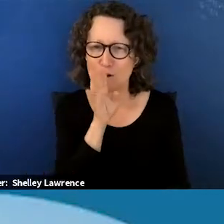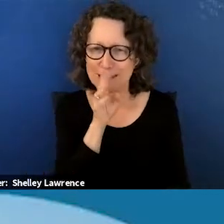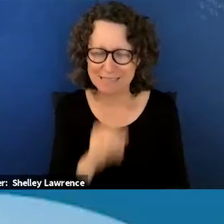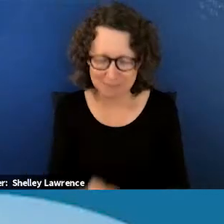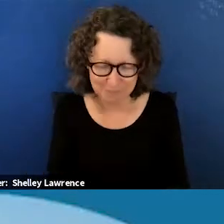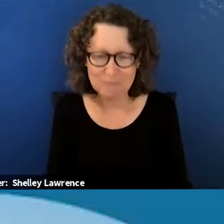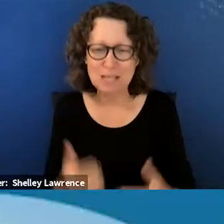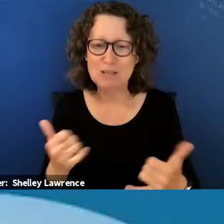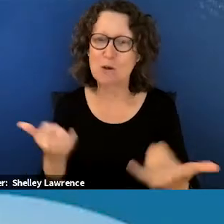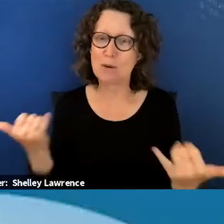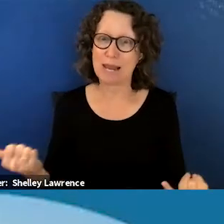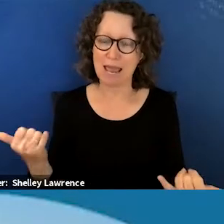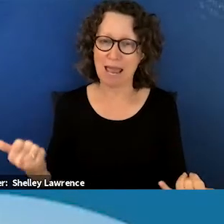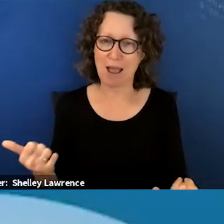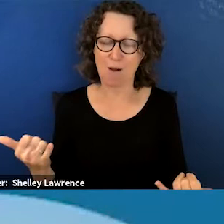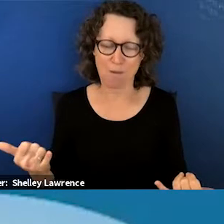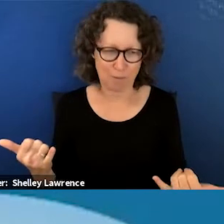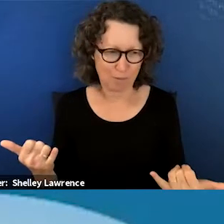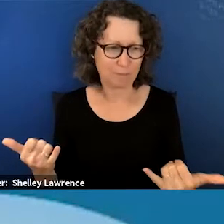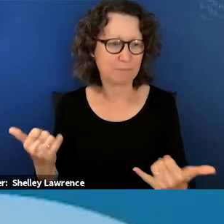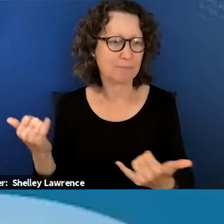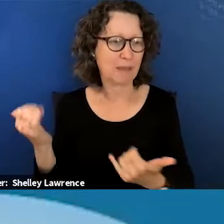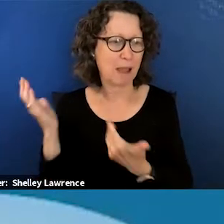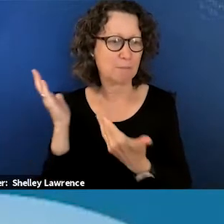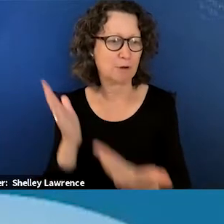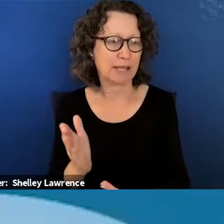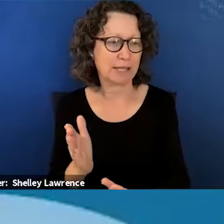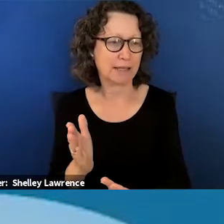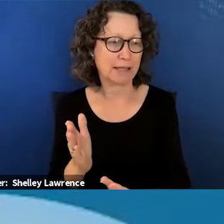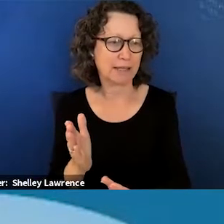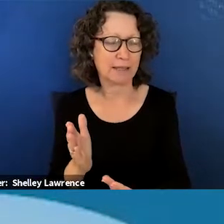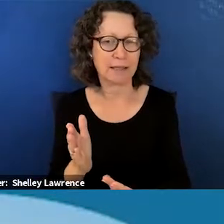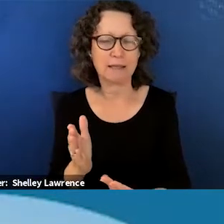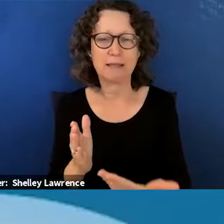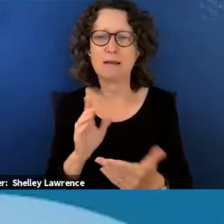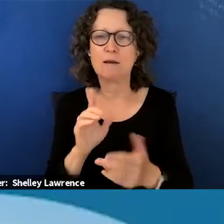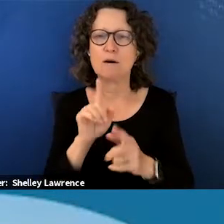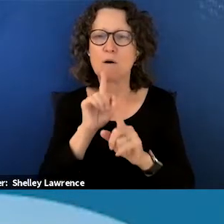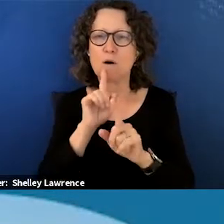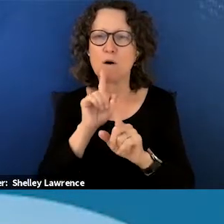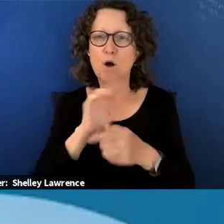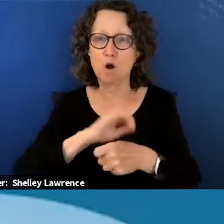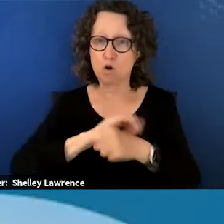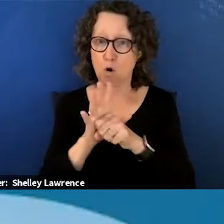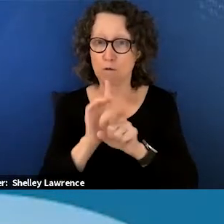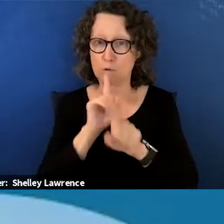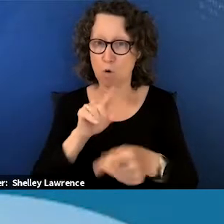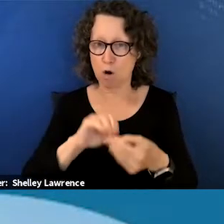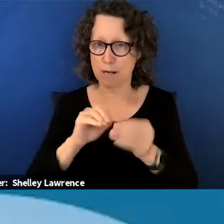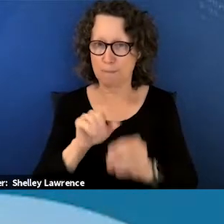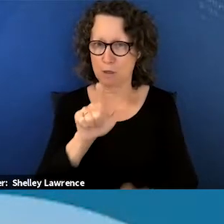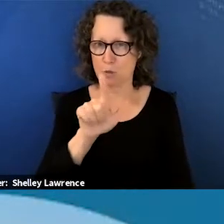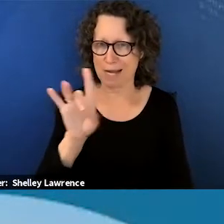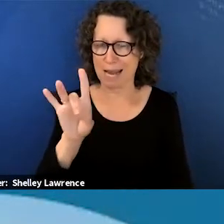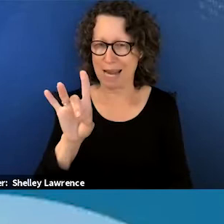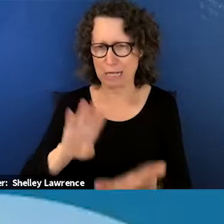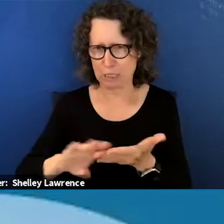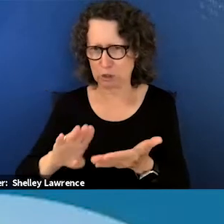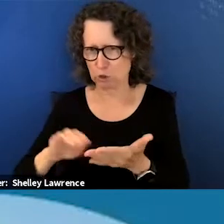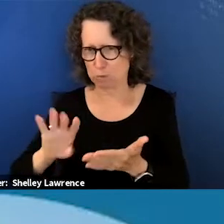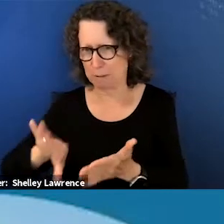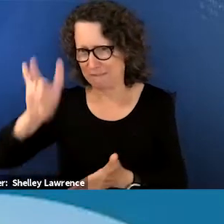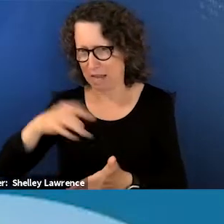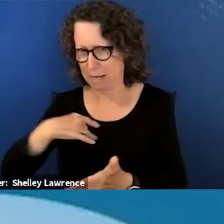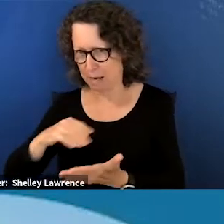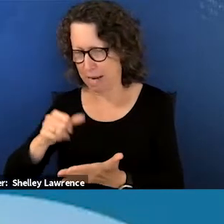So I bring to you today board report number 28. Pardon me while I get my notes up